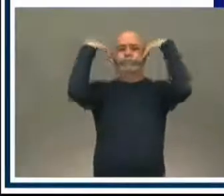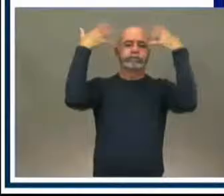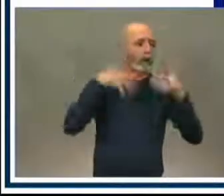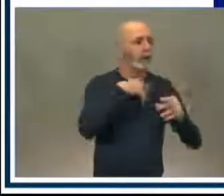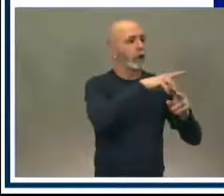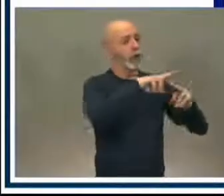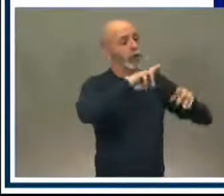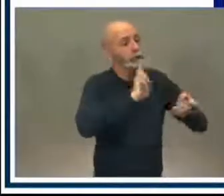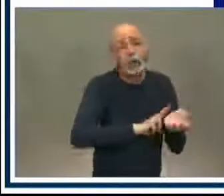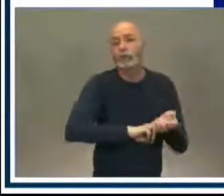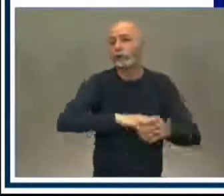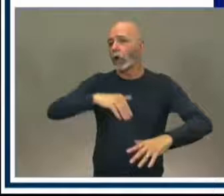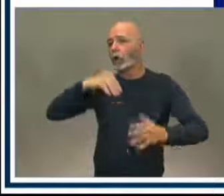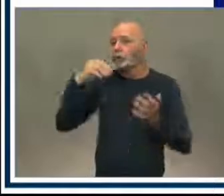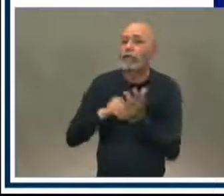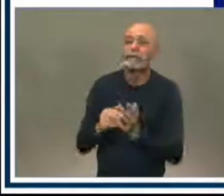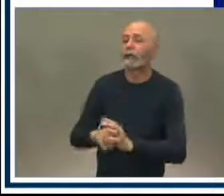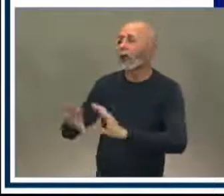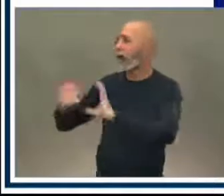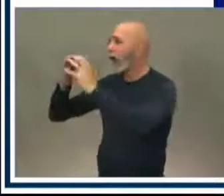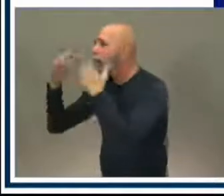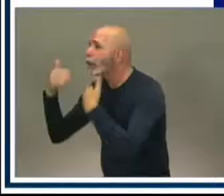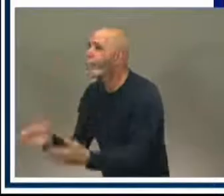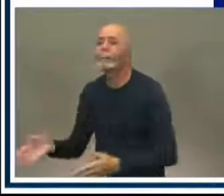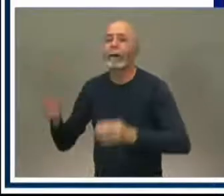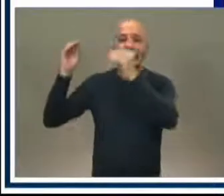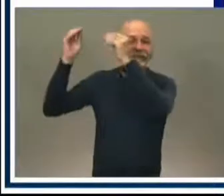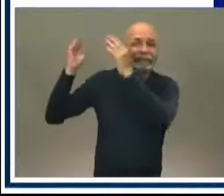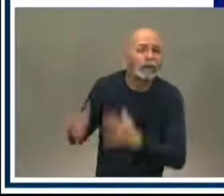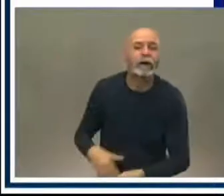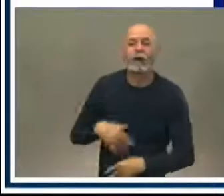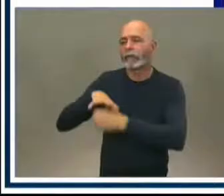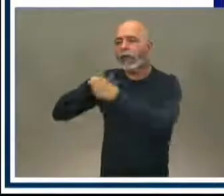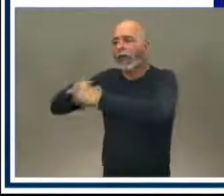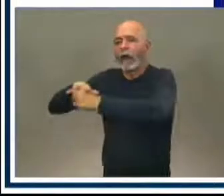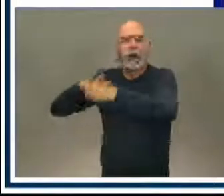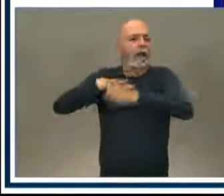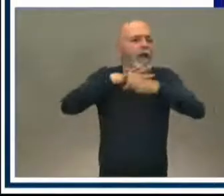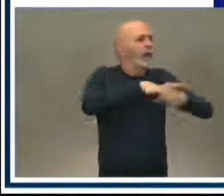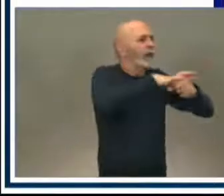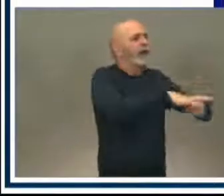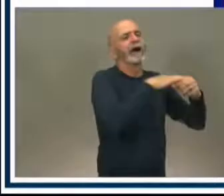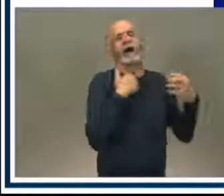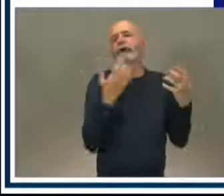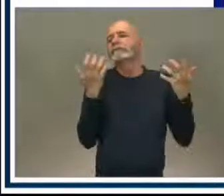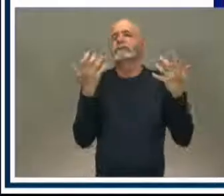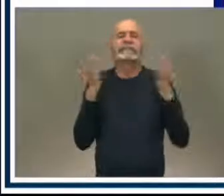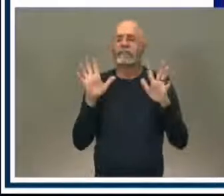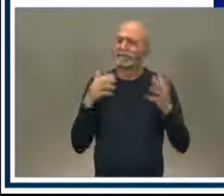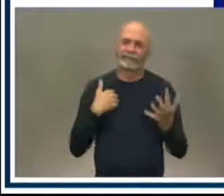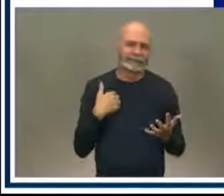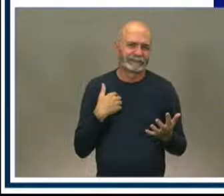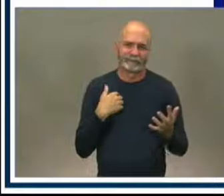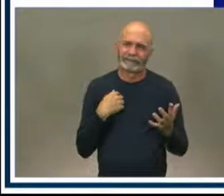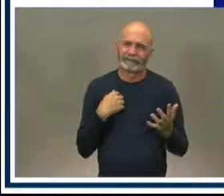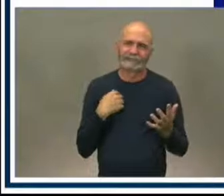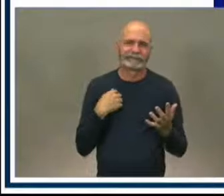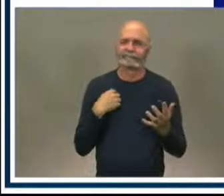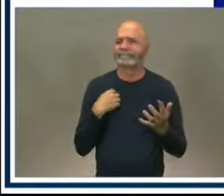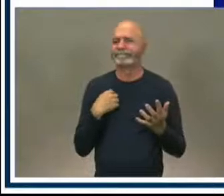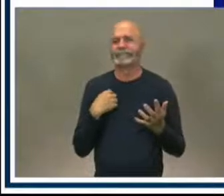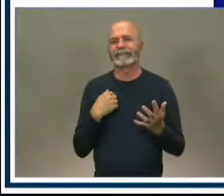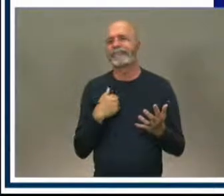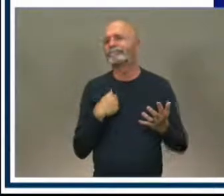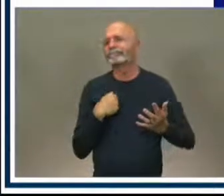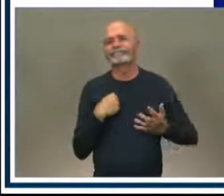in Nova Scotians are intense. So anyone that we lose it hurts our system. But